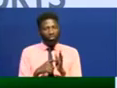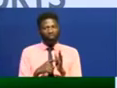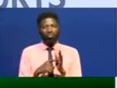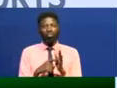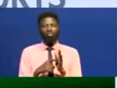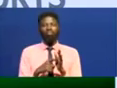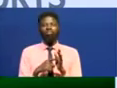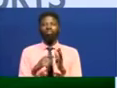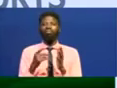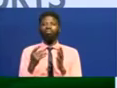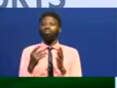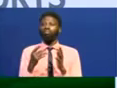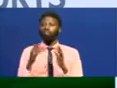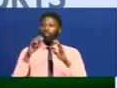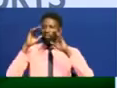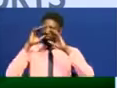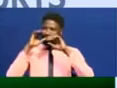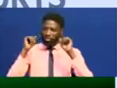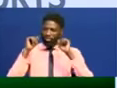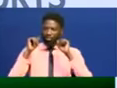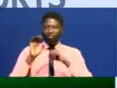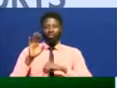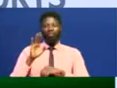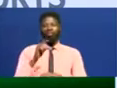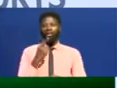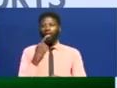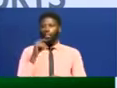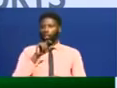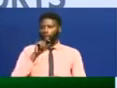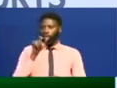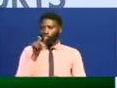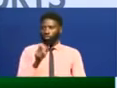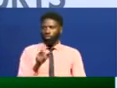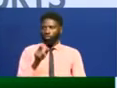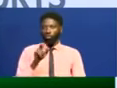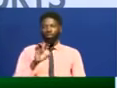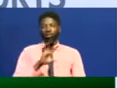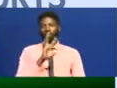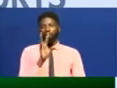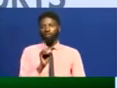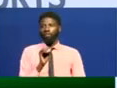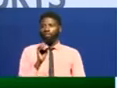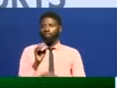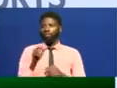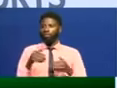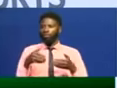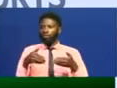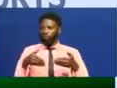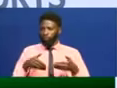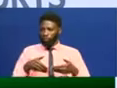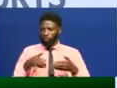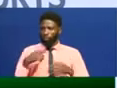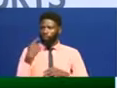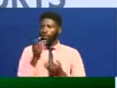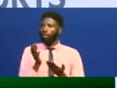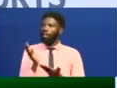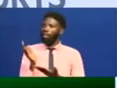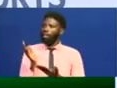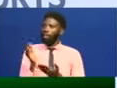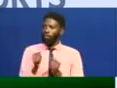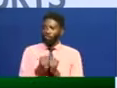the president of the Red Cross Africa Youth, who is here with